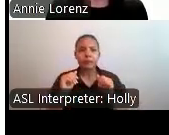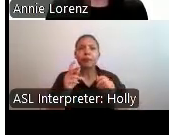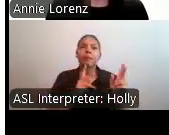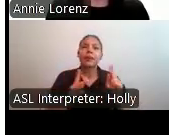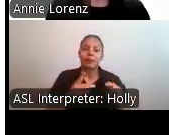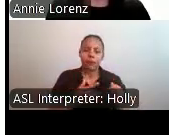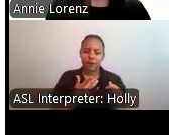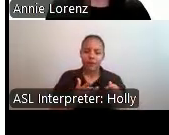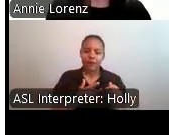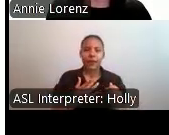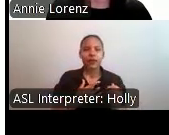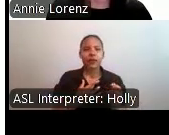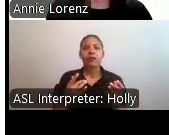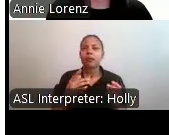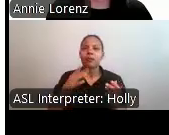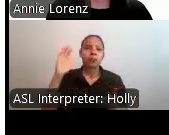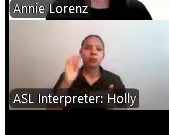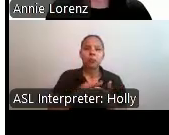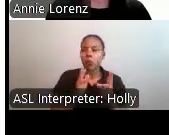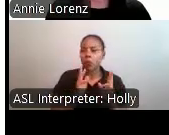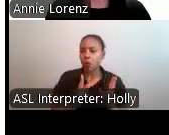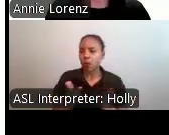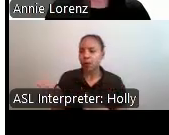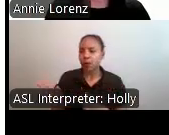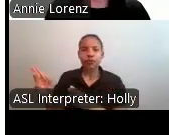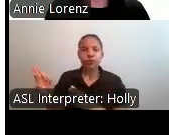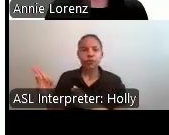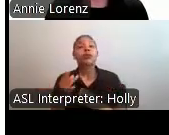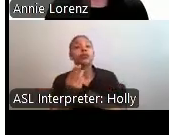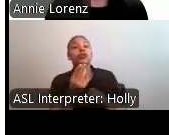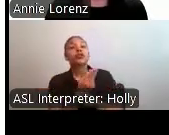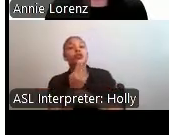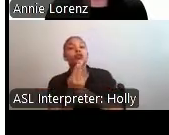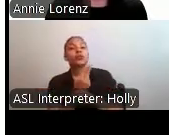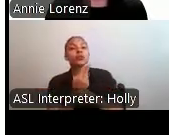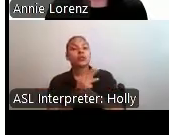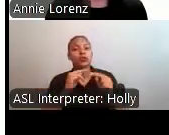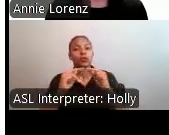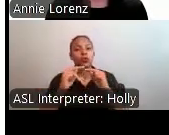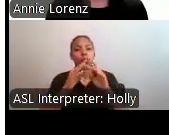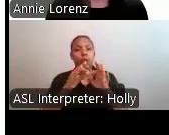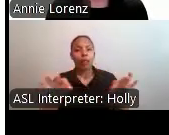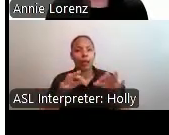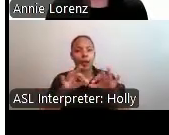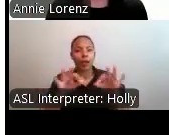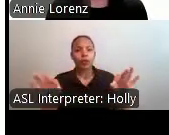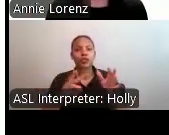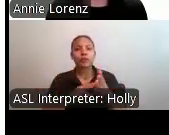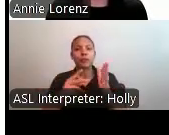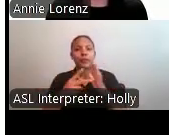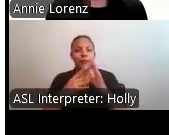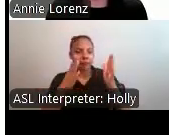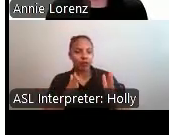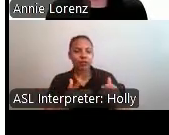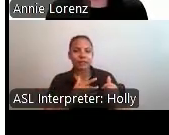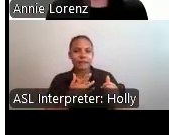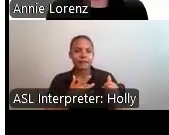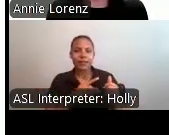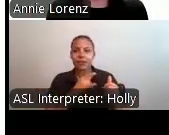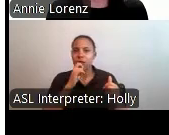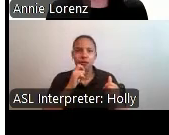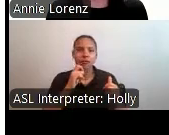language, we show we're here to support, not judge. By recognizing distress early, we can gently